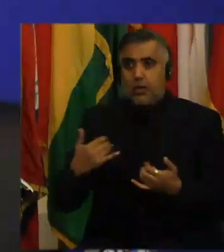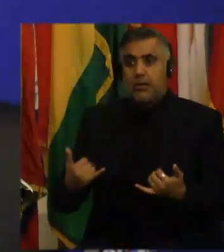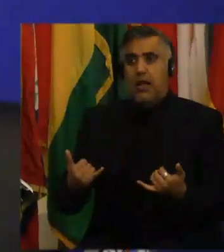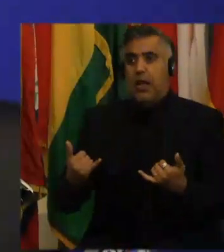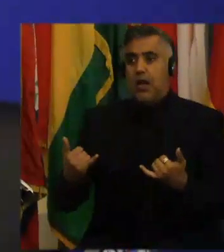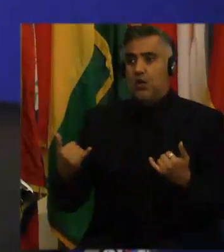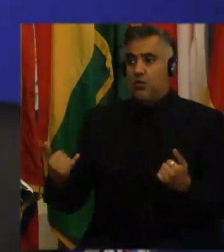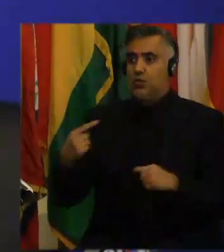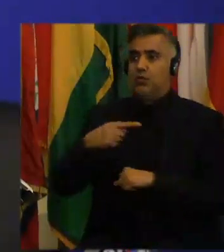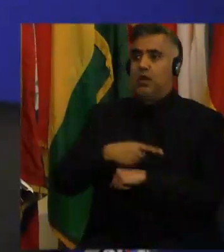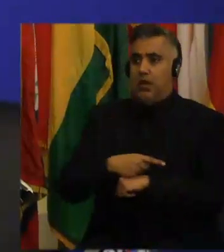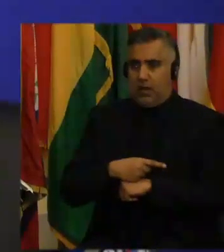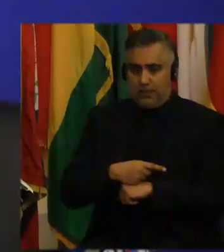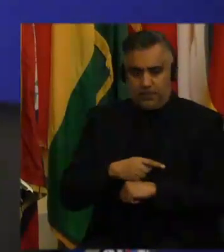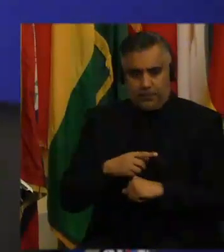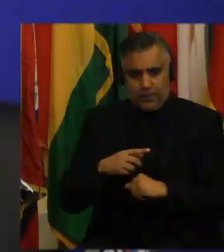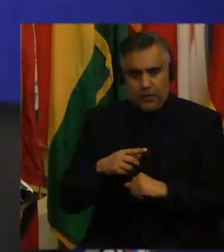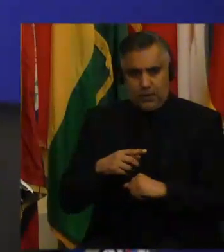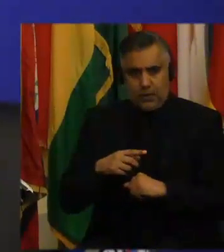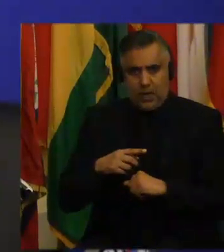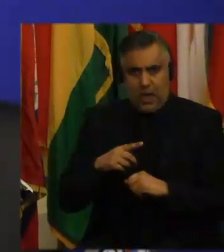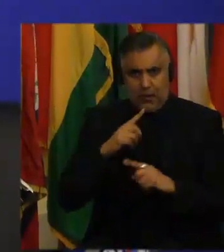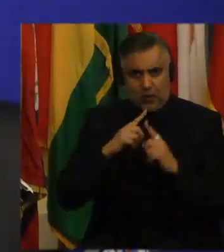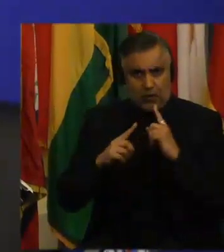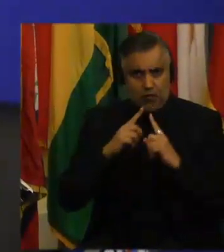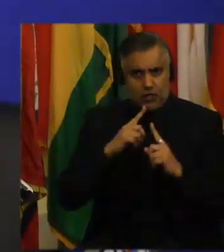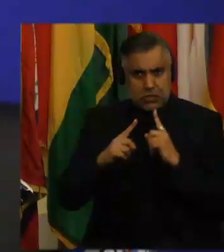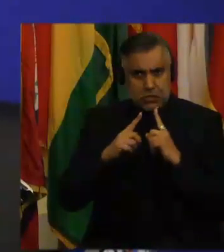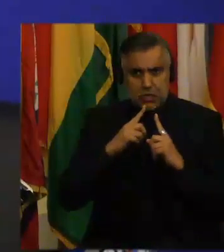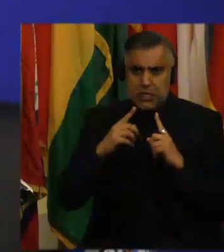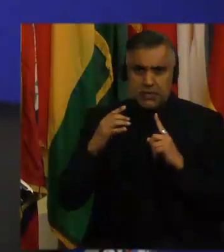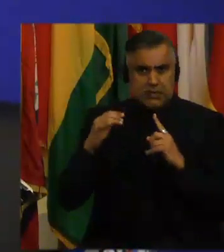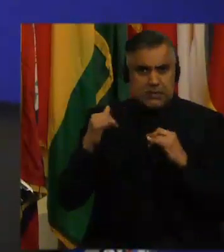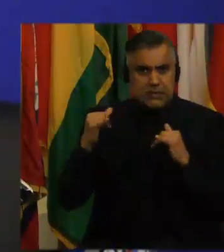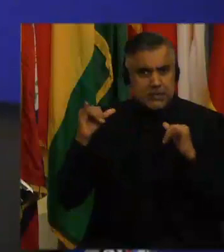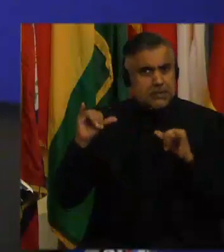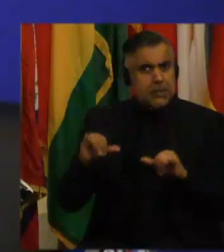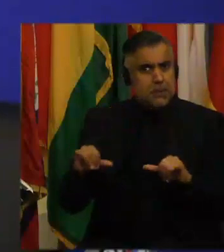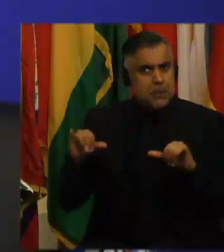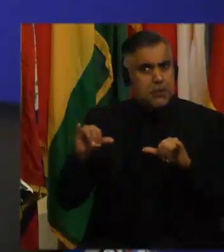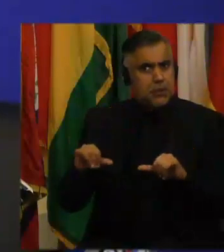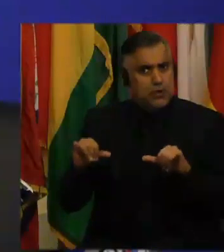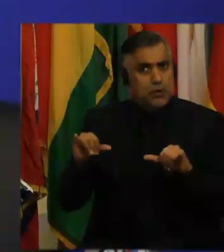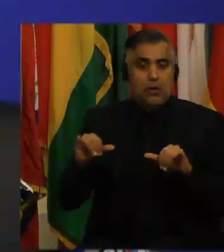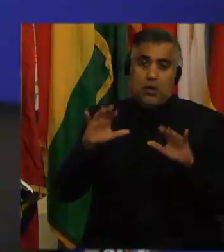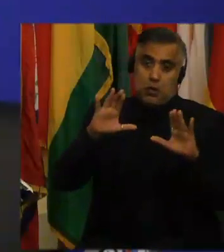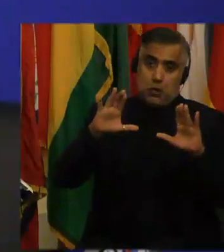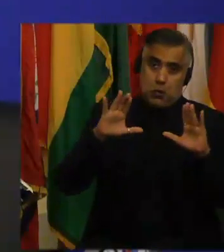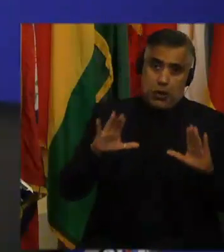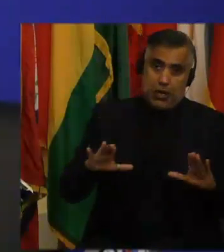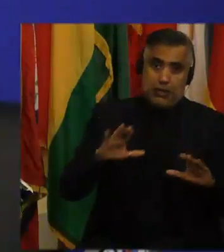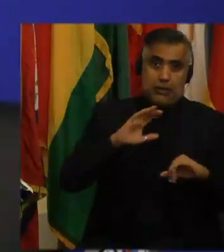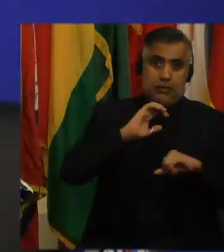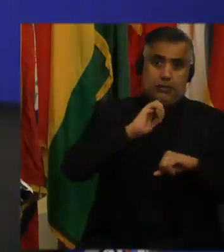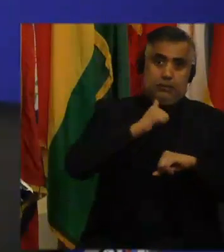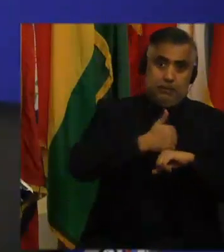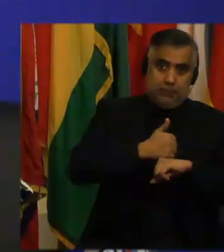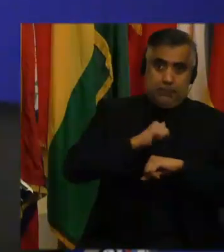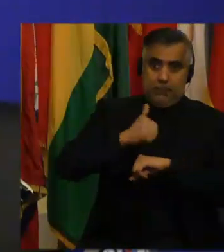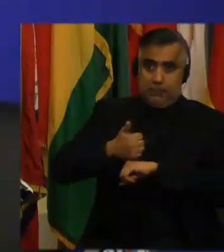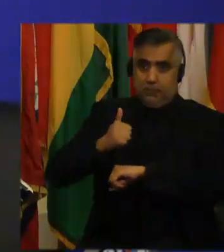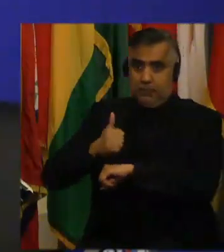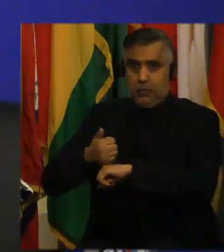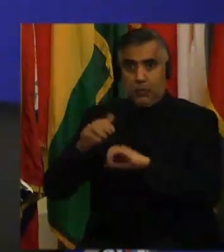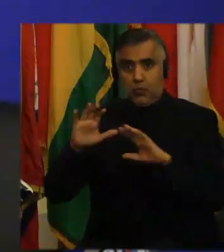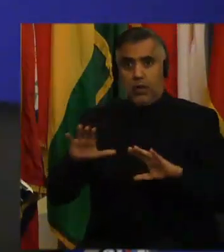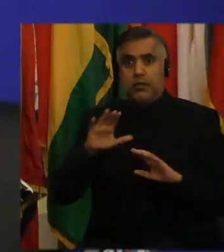here we are today, and the conversation remains to a large degree very similar. We have a lot of great mechanisms in place, and we're going to hear about